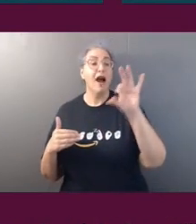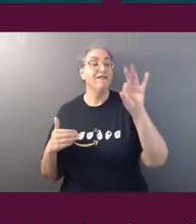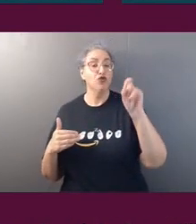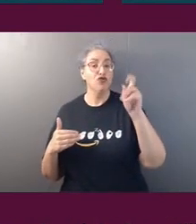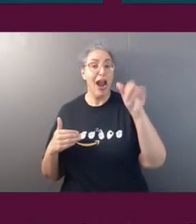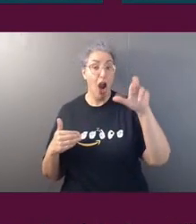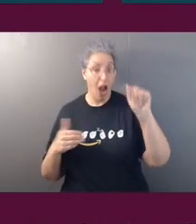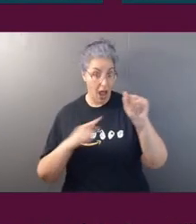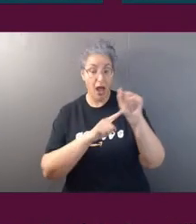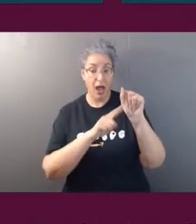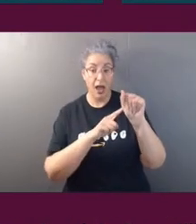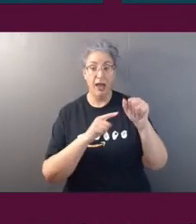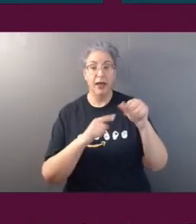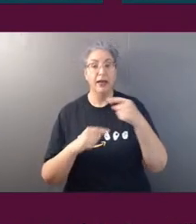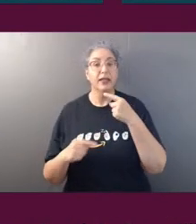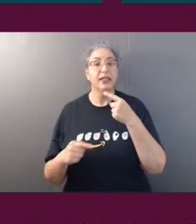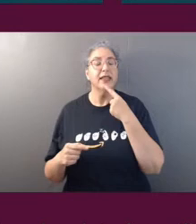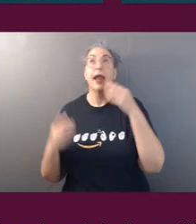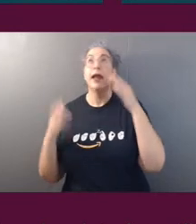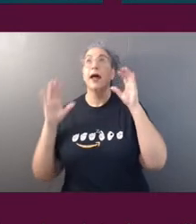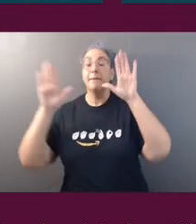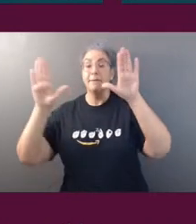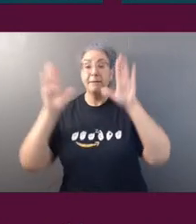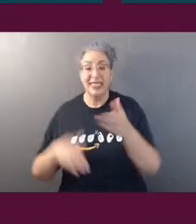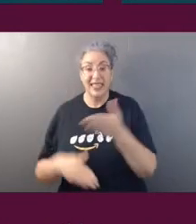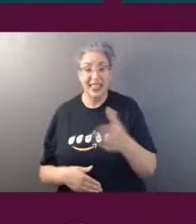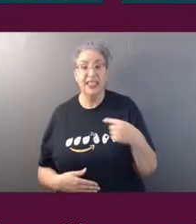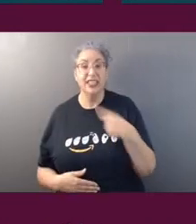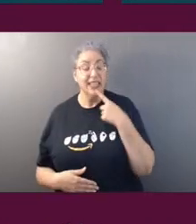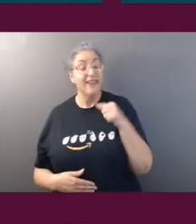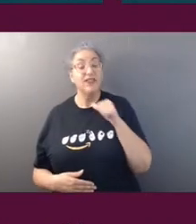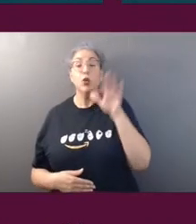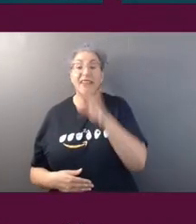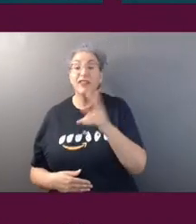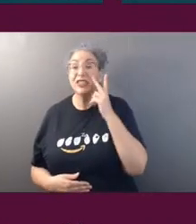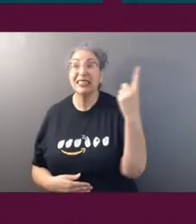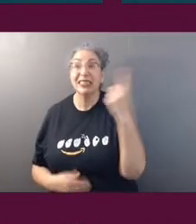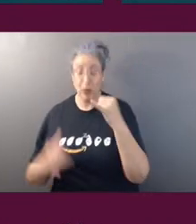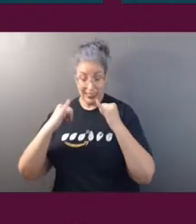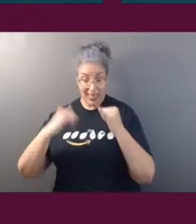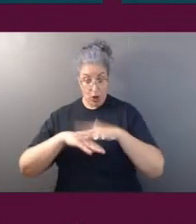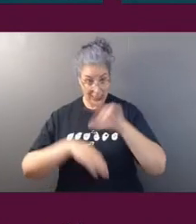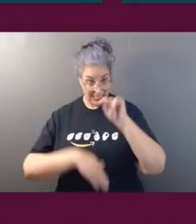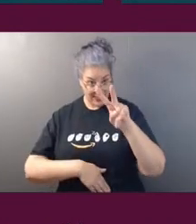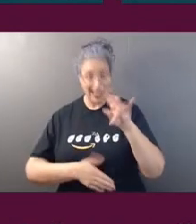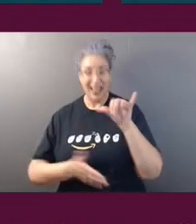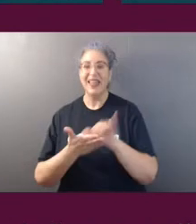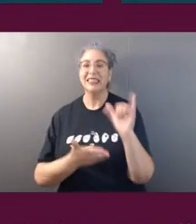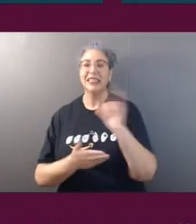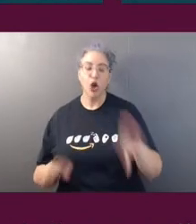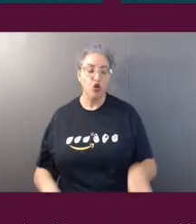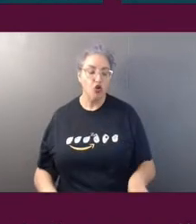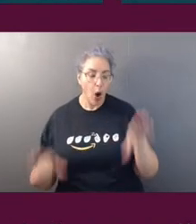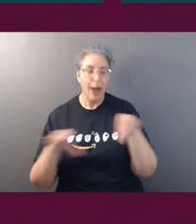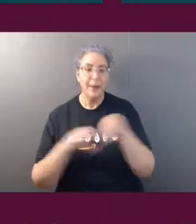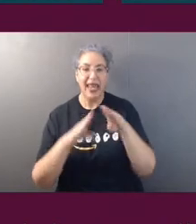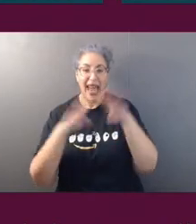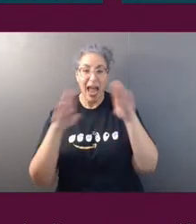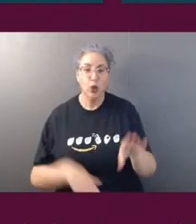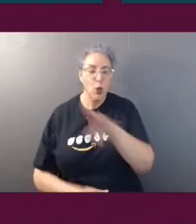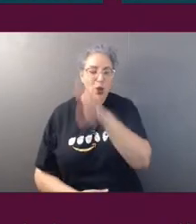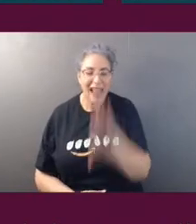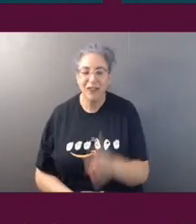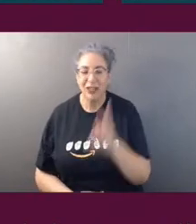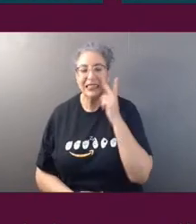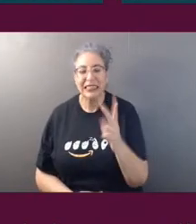don't see yourself on television, it is like growing up in a house where none of your photos are on the walls. Woo! America